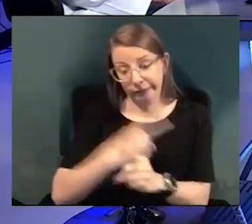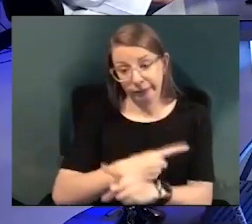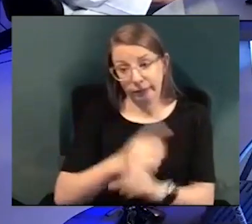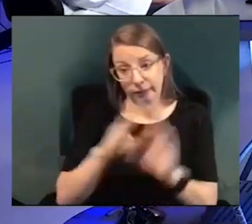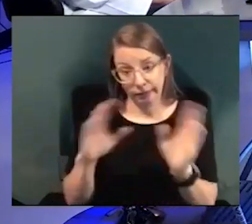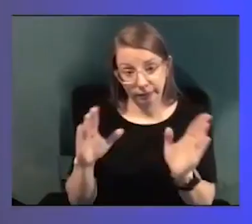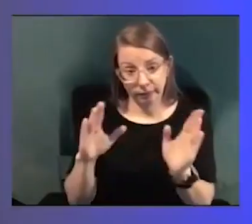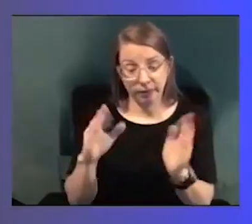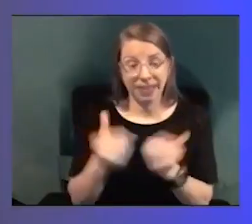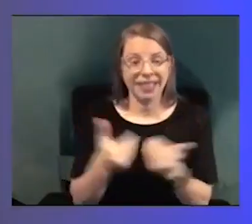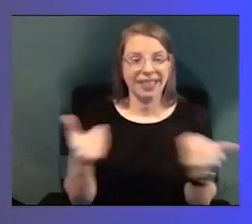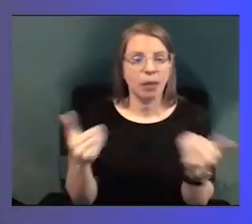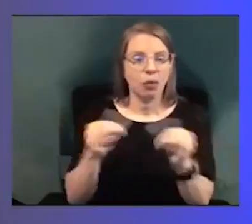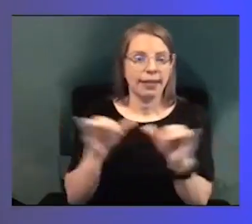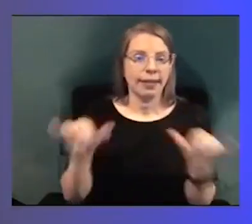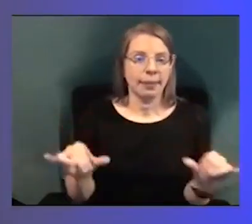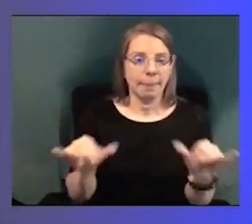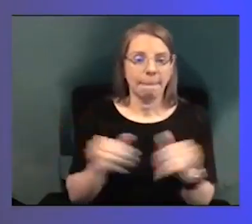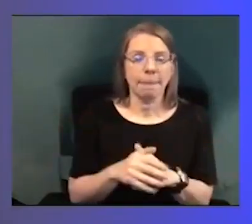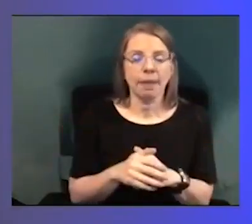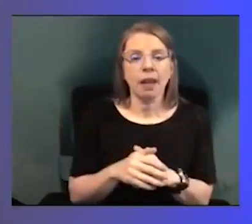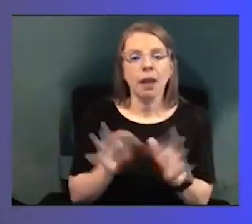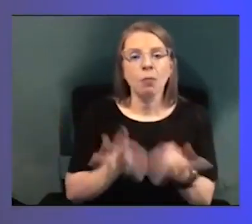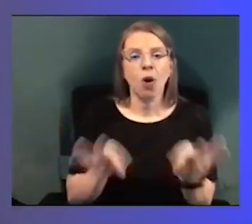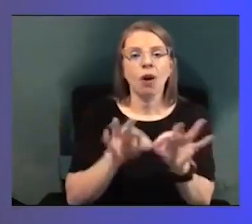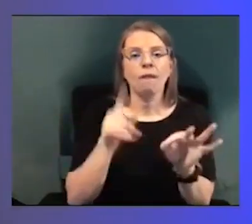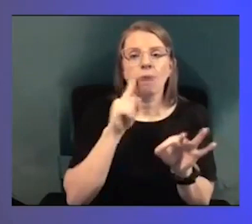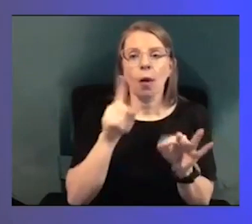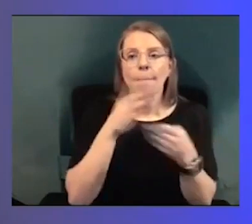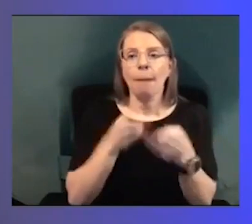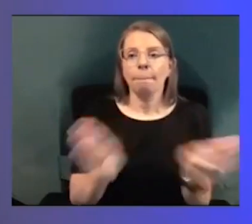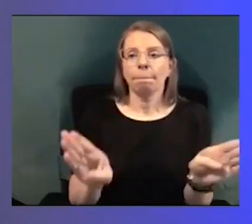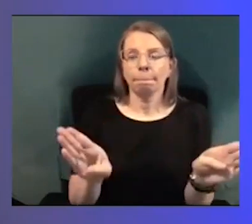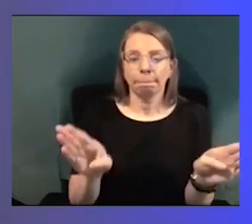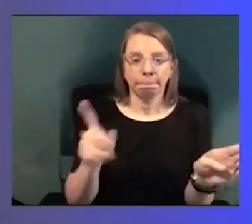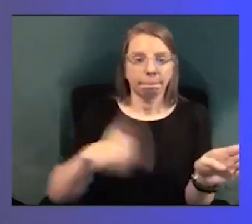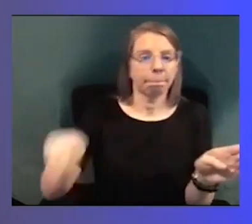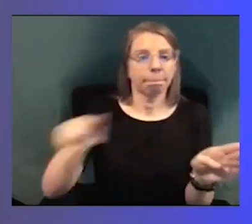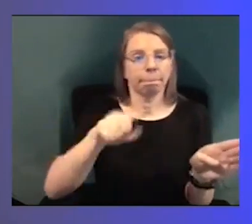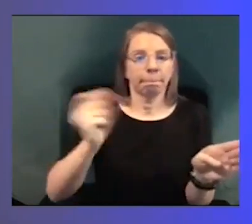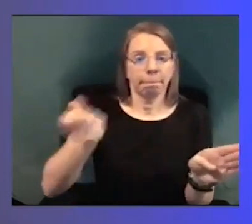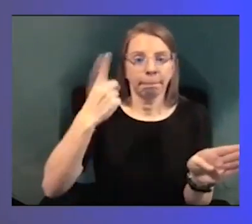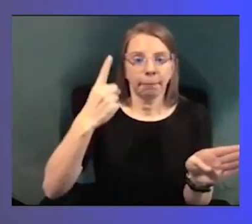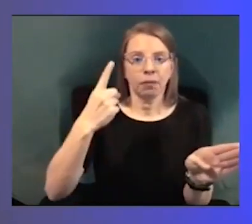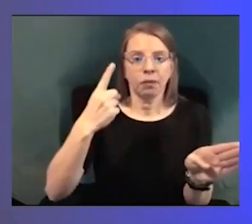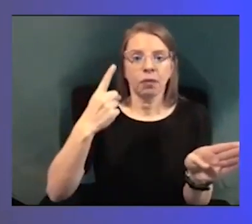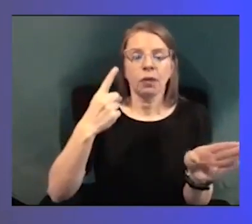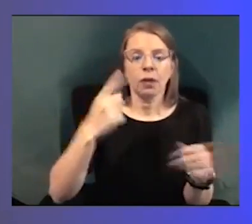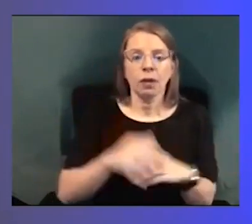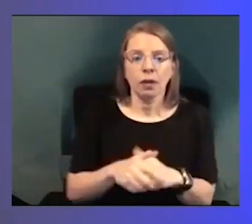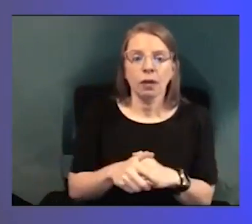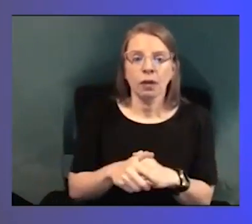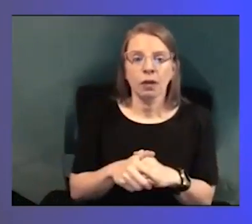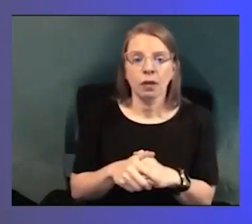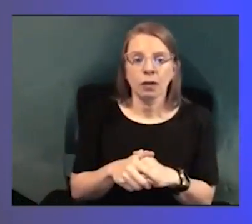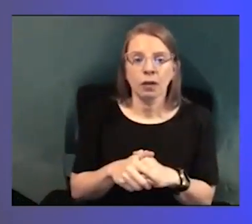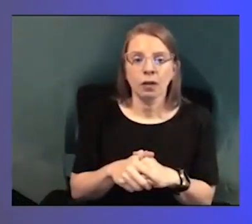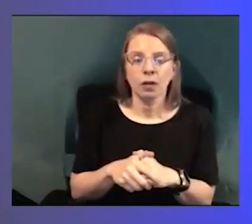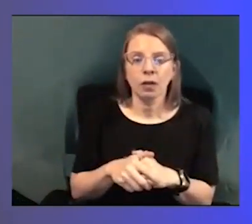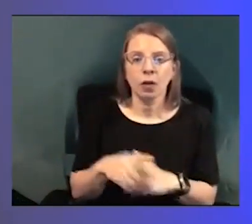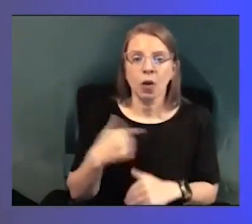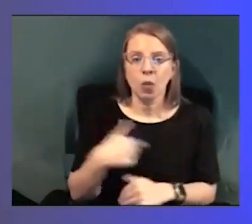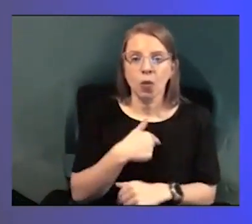I think it's important for the public to understand that we adhere from a compliance perspective to make sure that we're following national